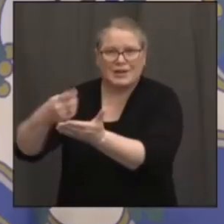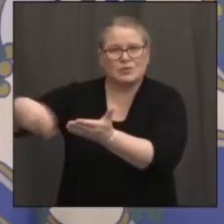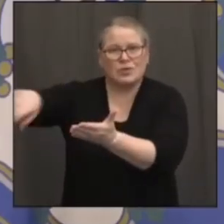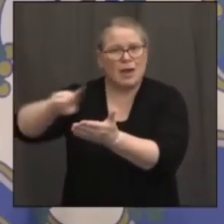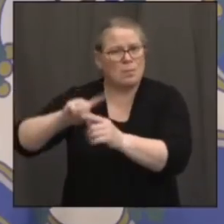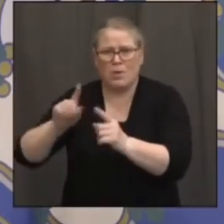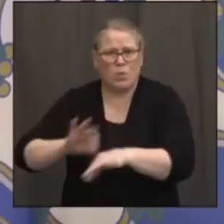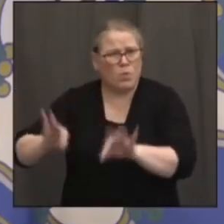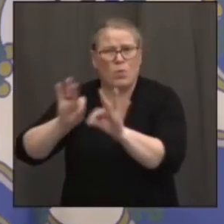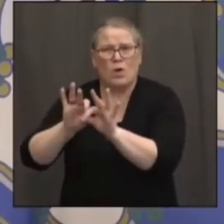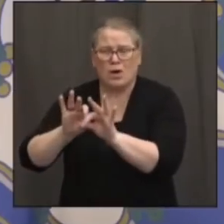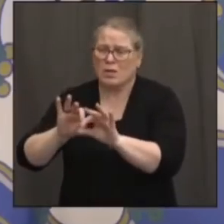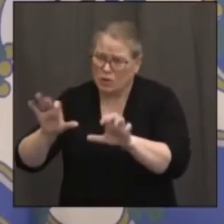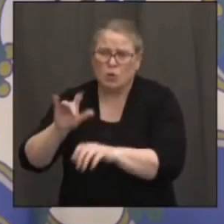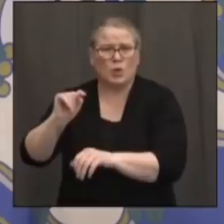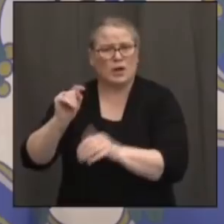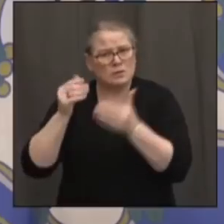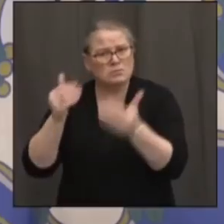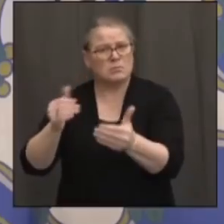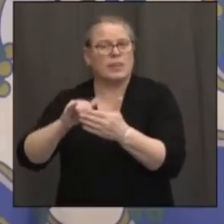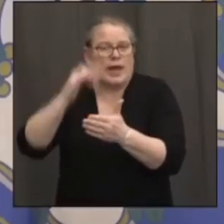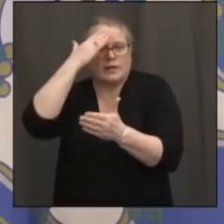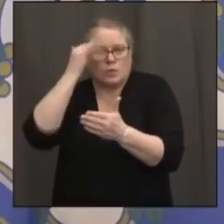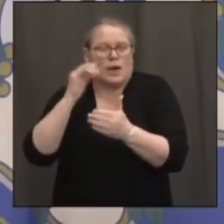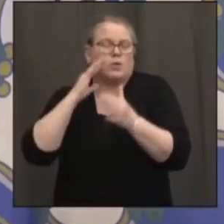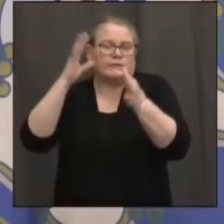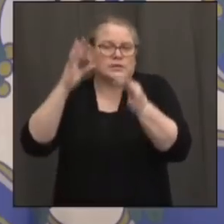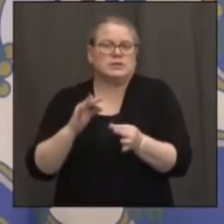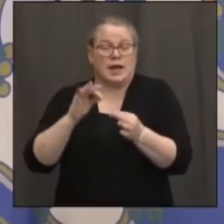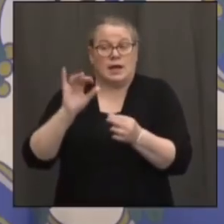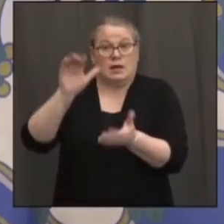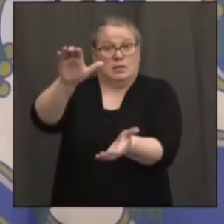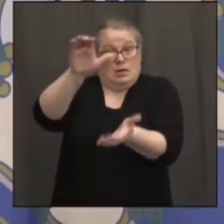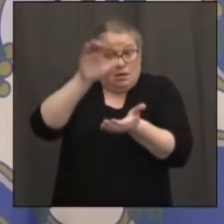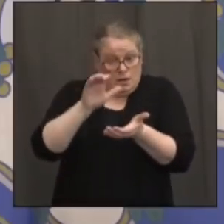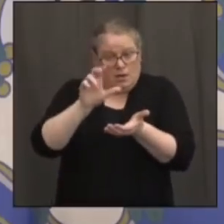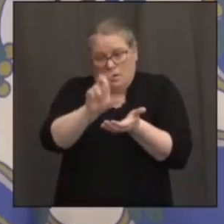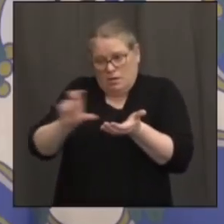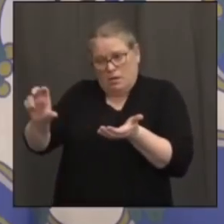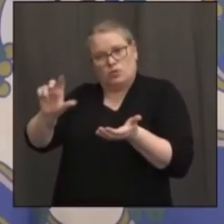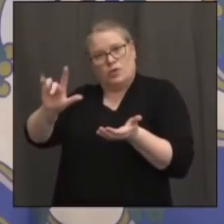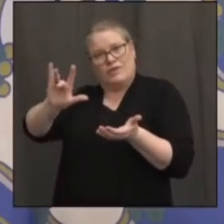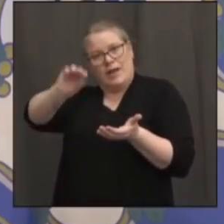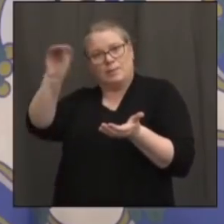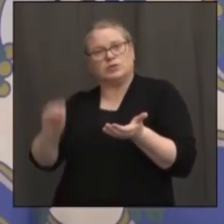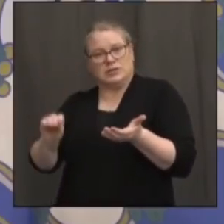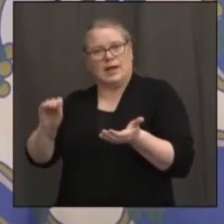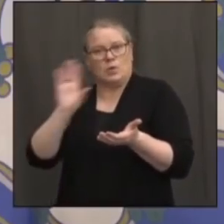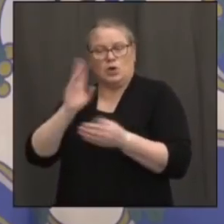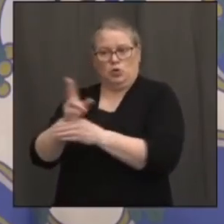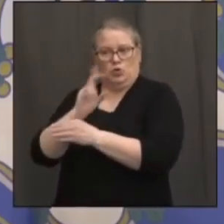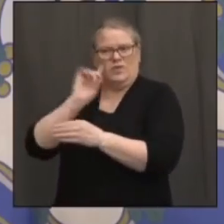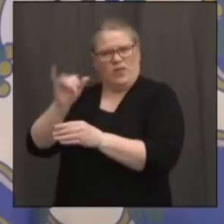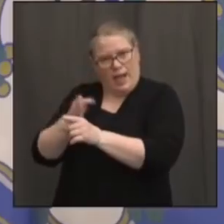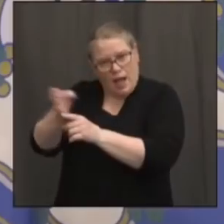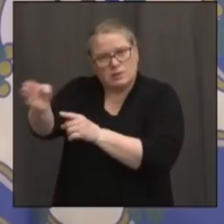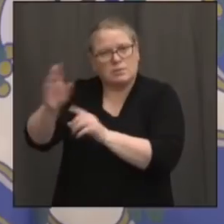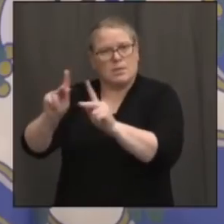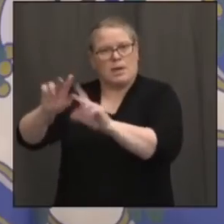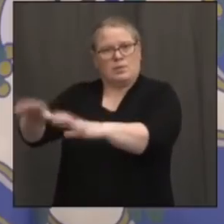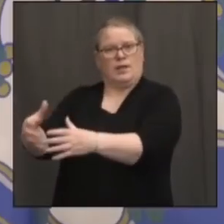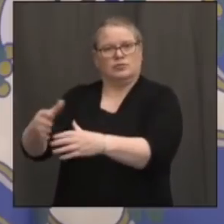done. That's why we've allocated 25% to that population. And are there specific repercussions if that 25% is not